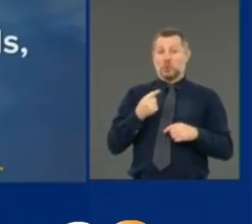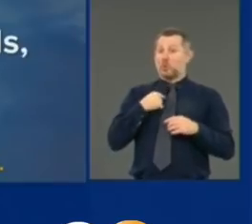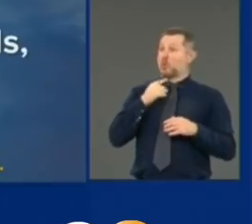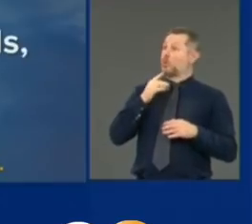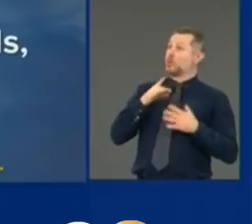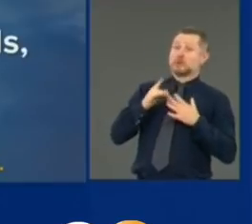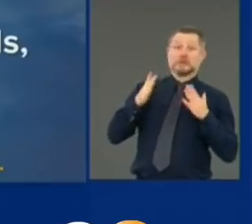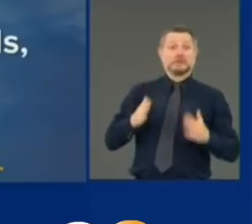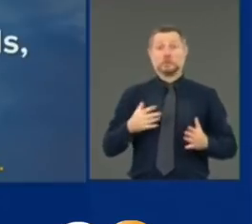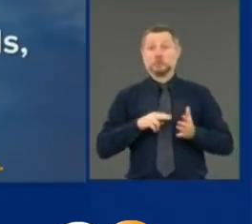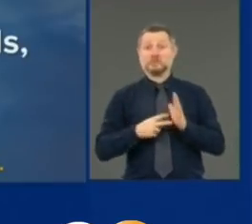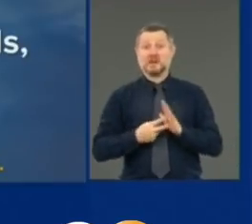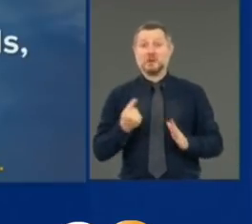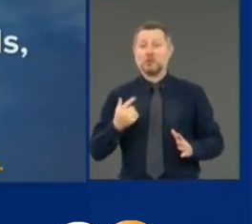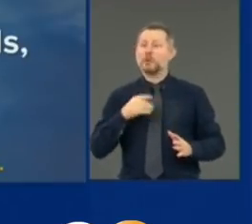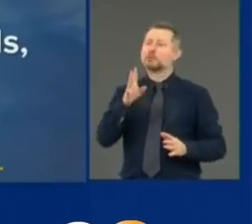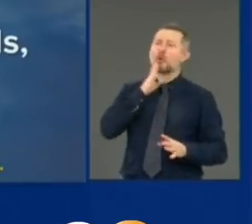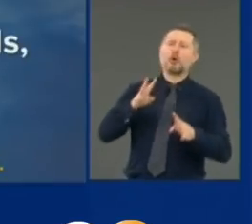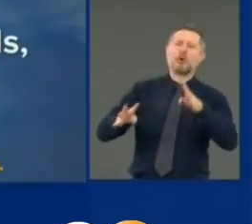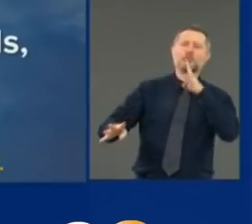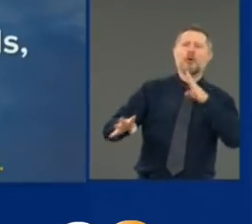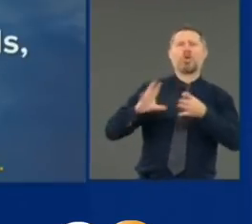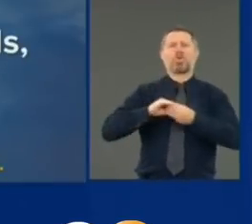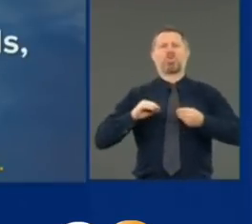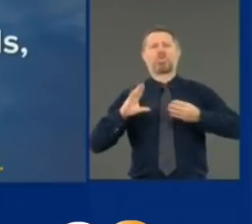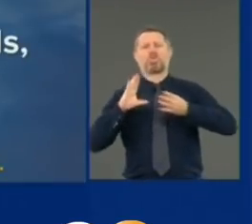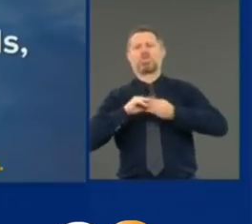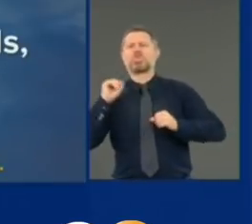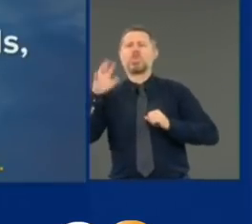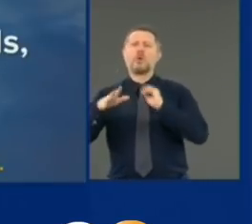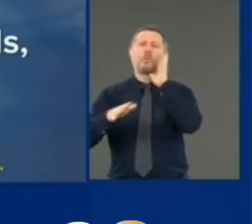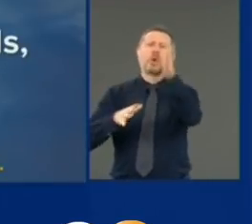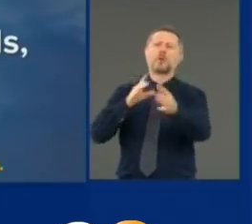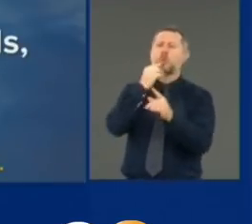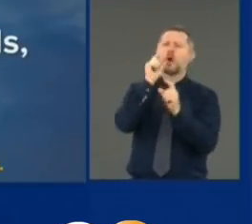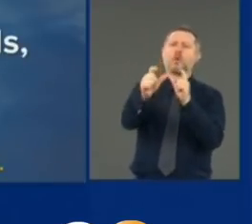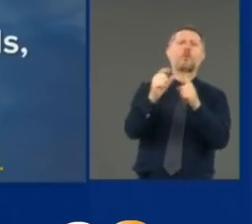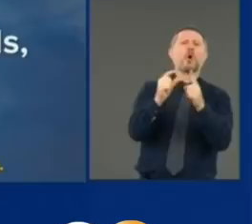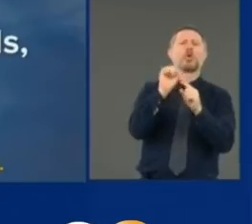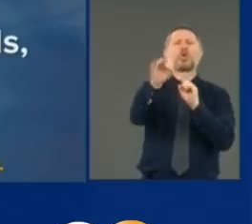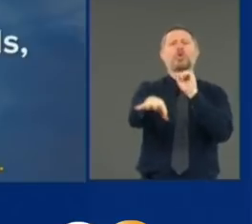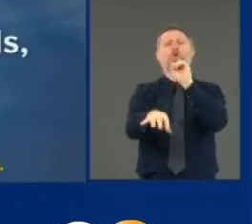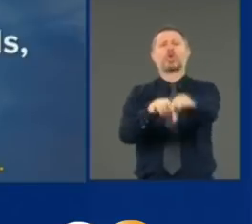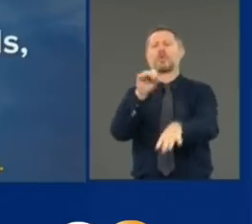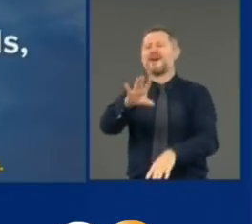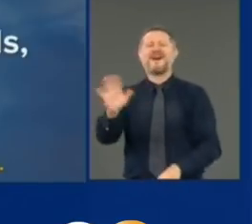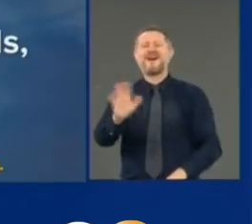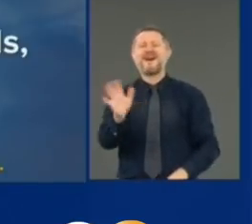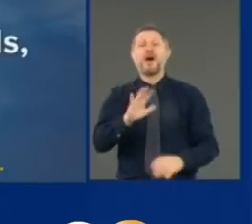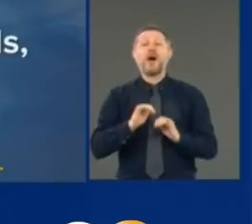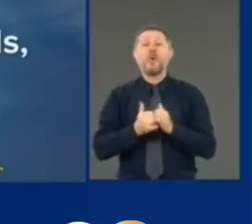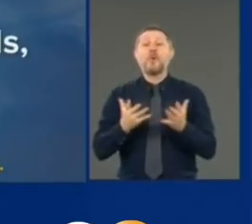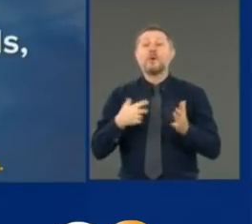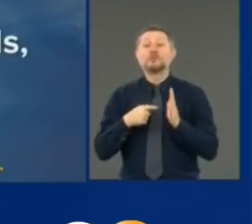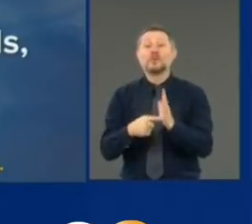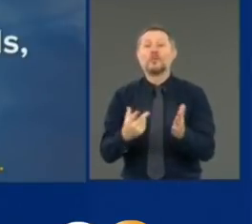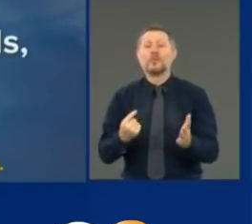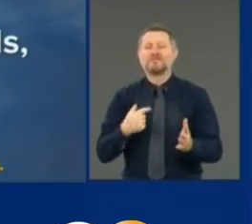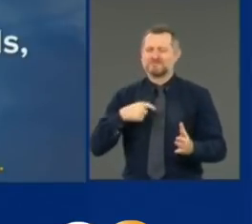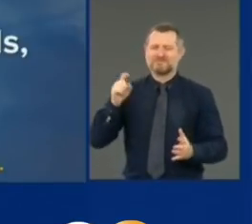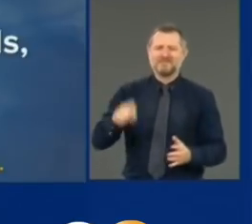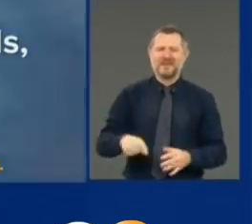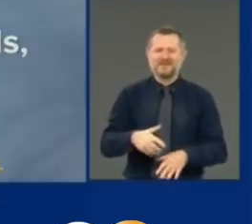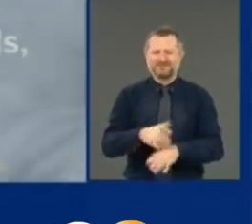just articulating progressive goals, right? If you really want to be the progressive capital, you have to lead